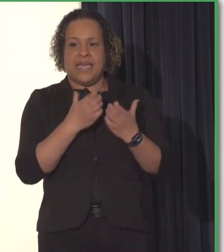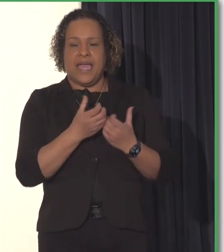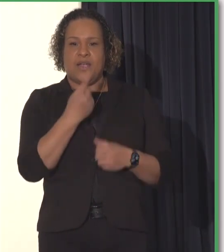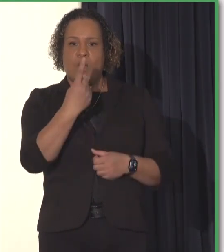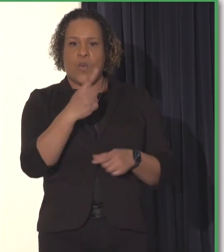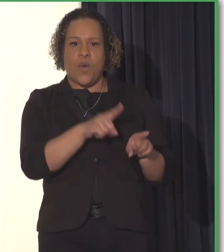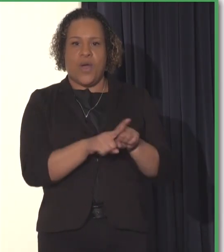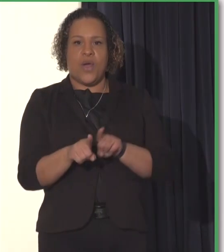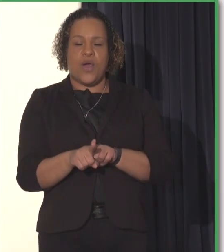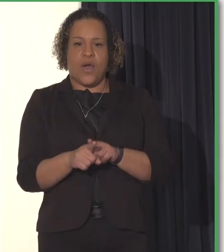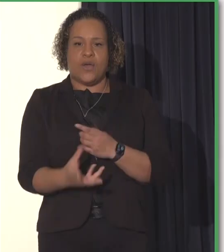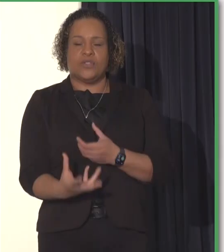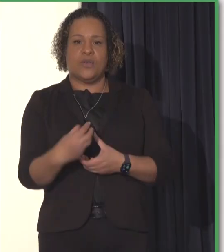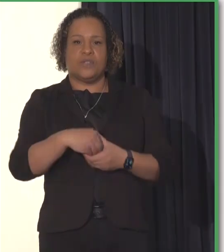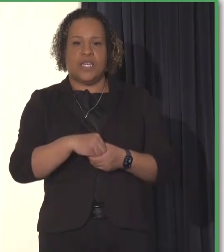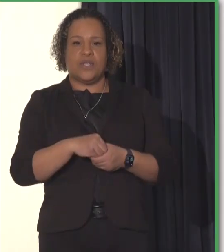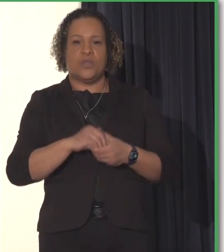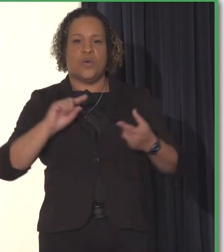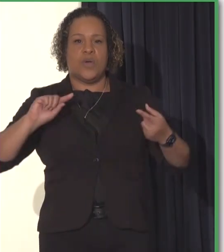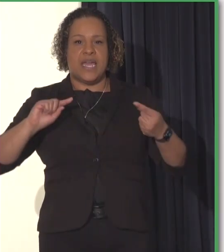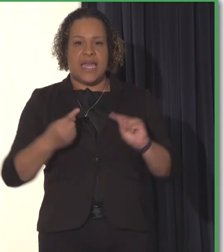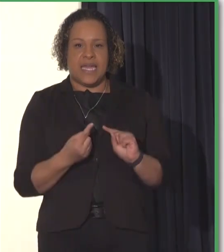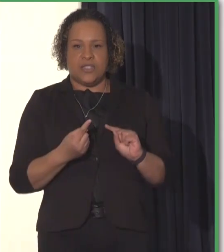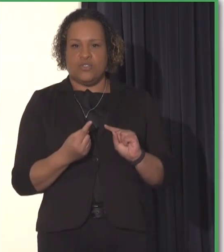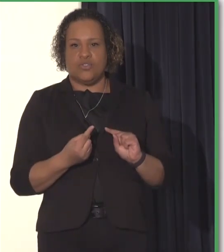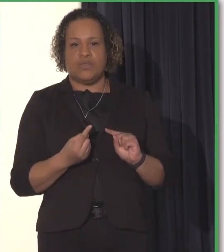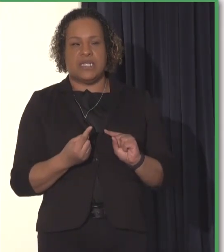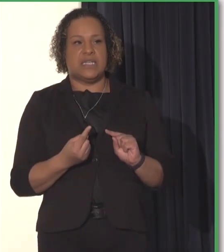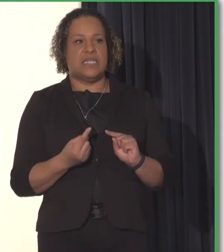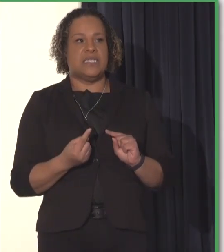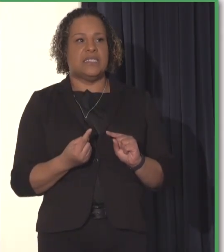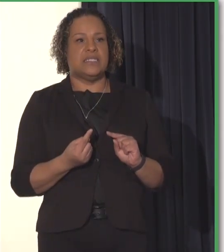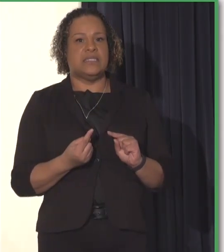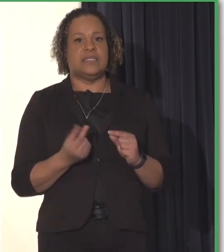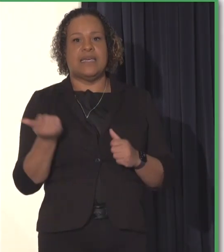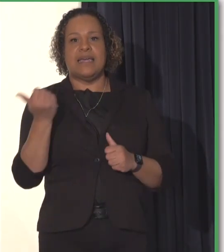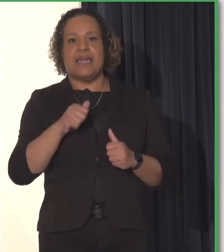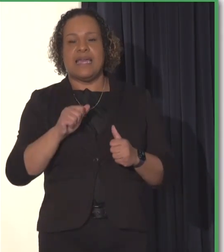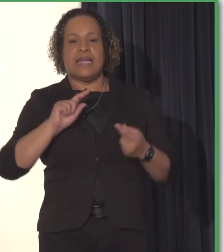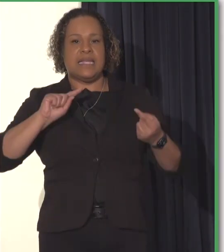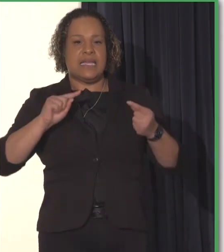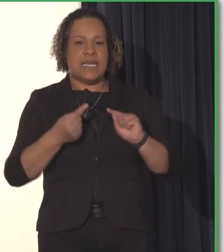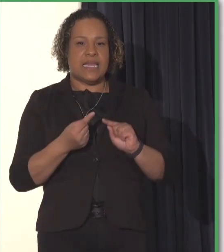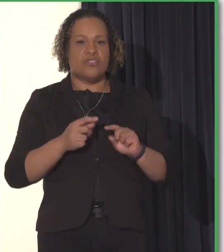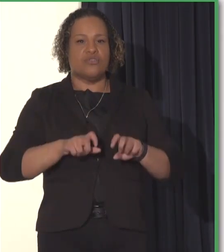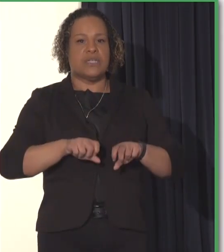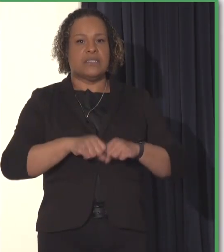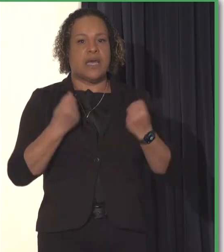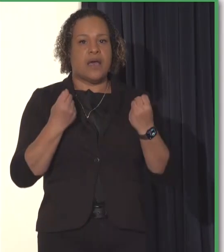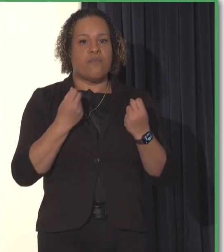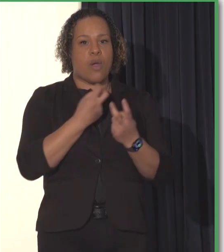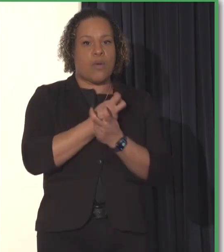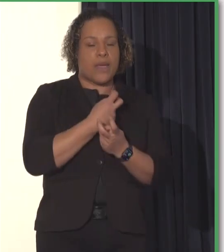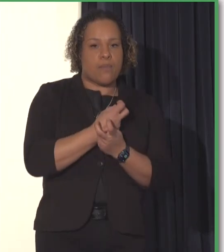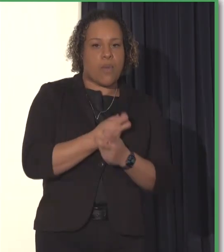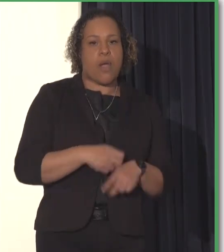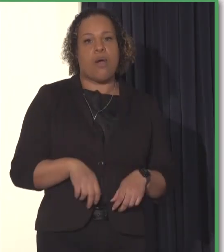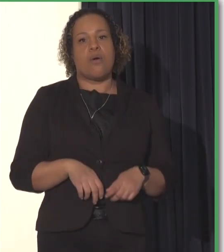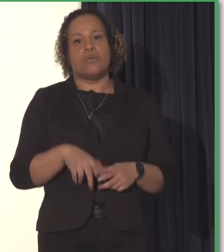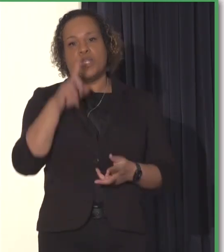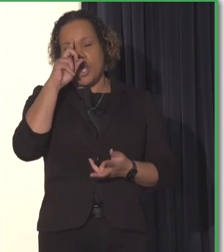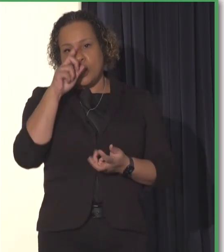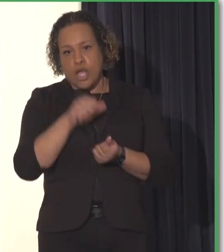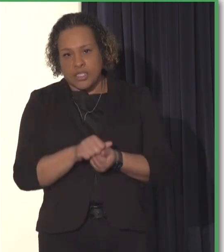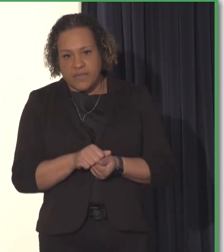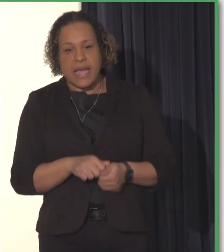includes detainee injuries, so any injuries of broken bones or loss of consciousness